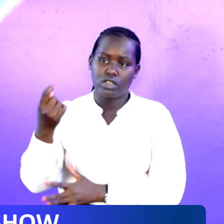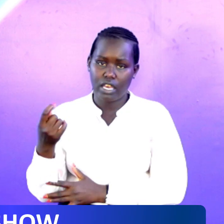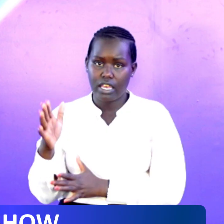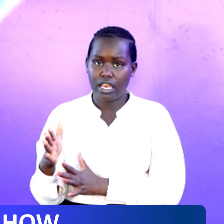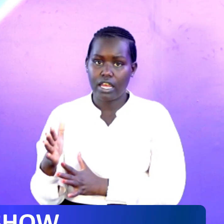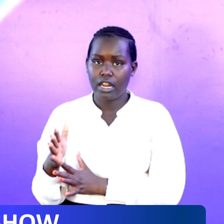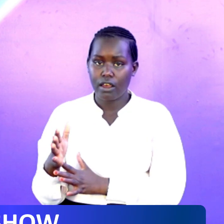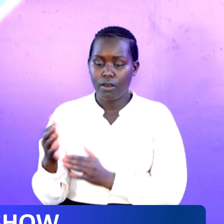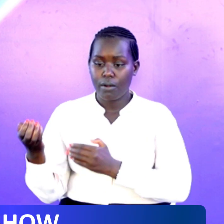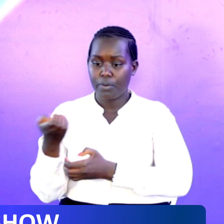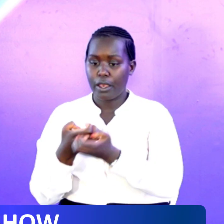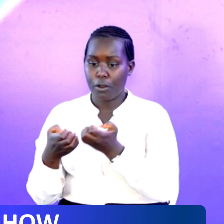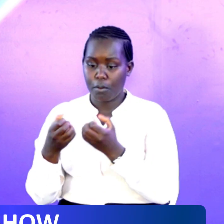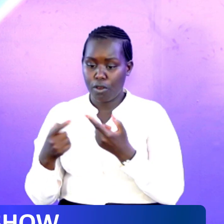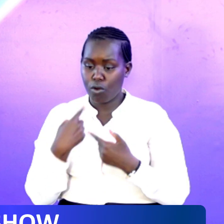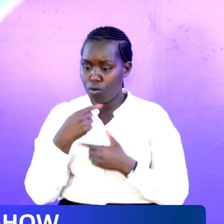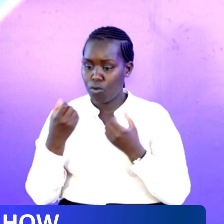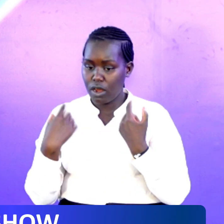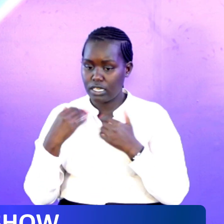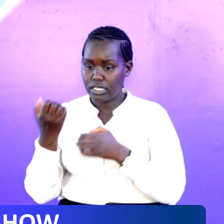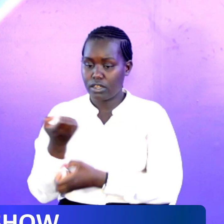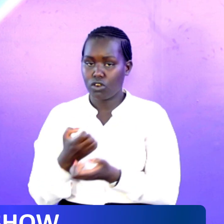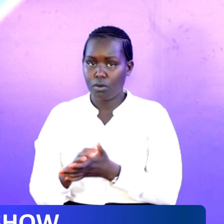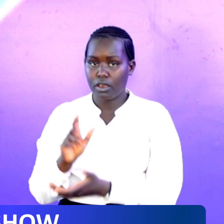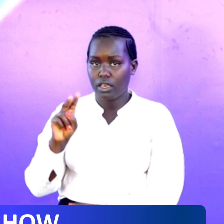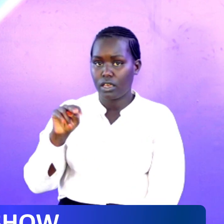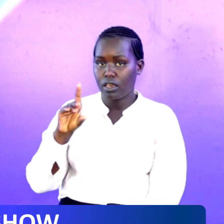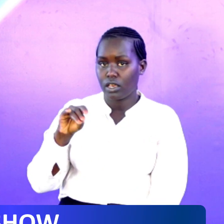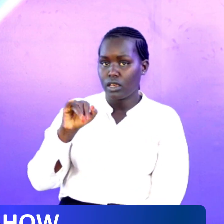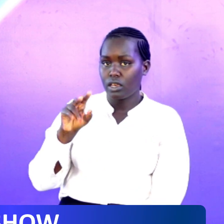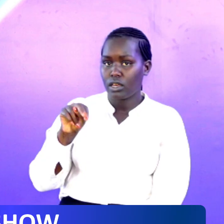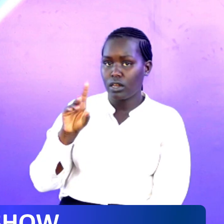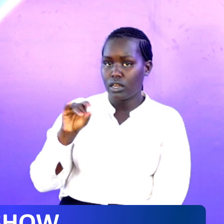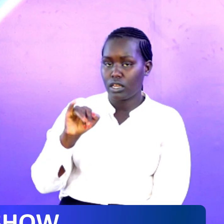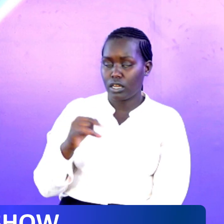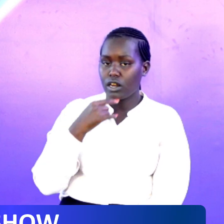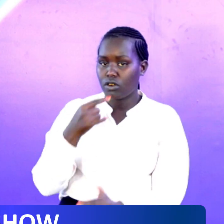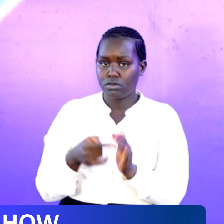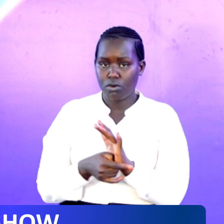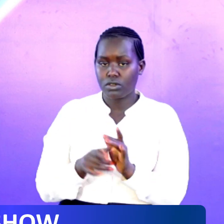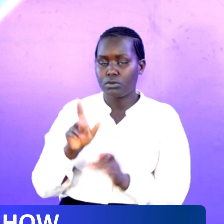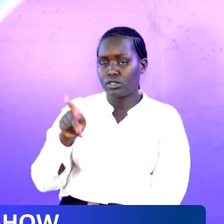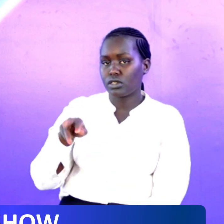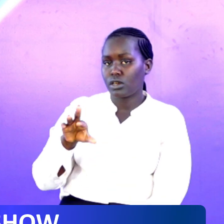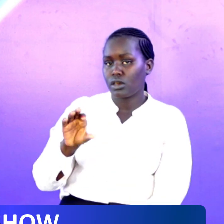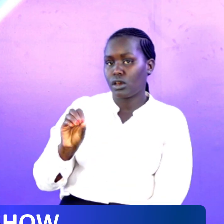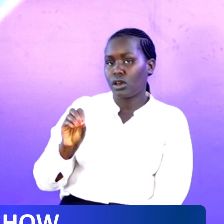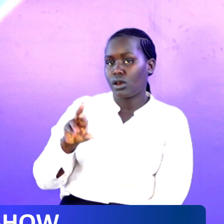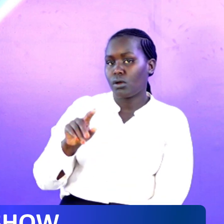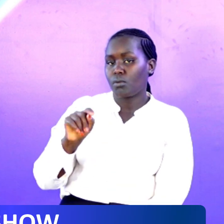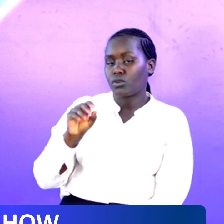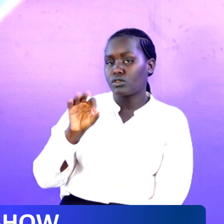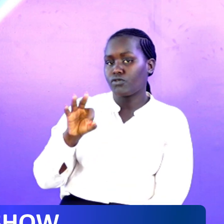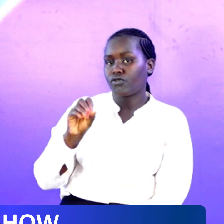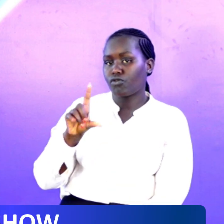the panoramic view of economy Yeah. need to tell you portfolio investment. You're supposed to about portfolio. Put some money on land.